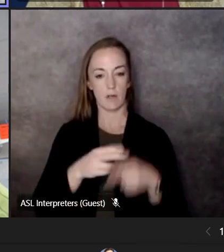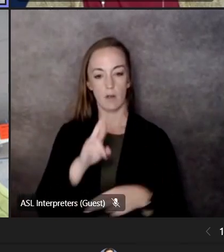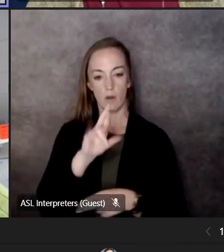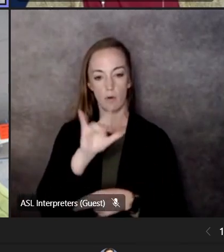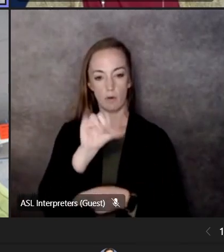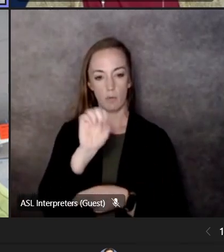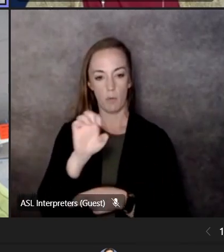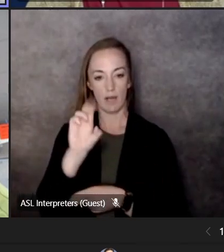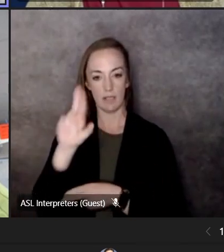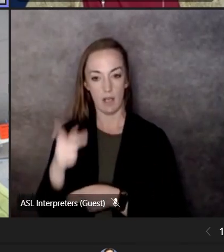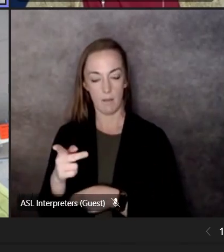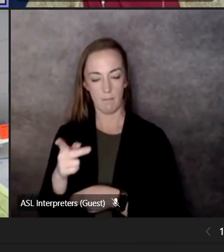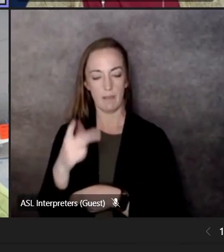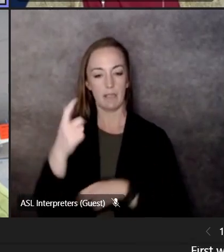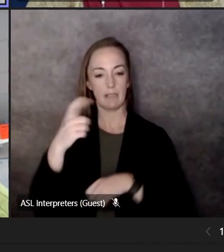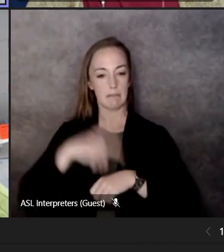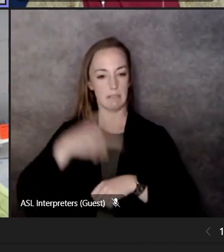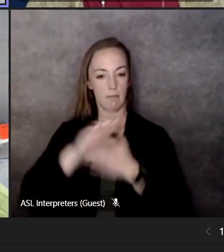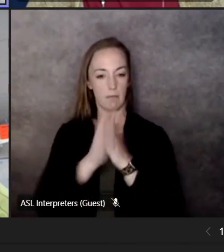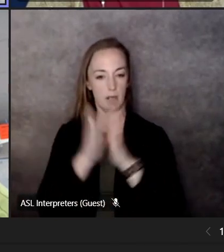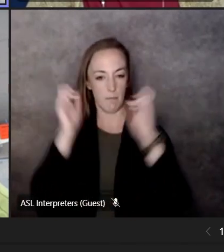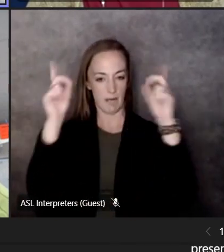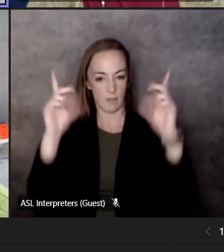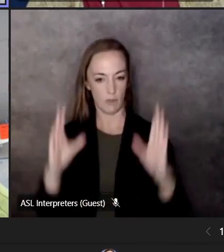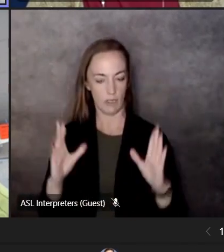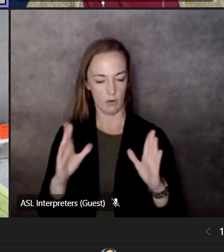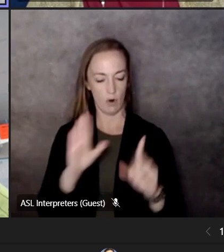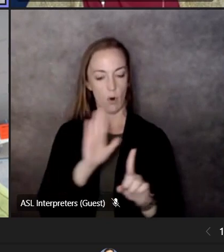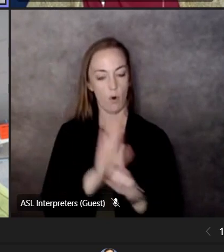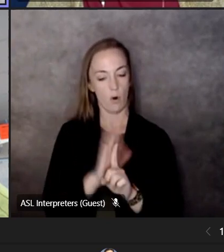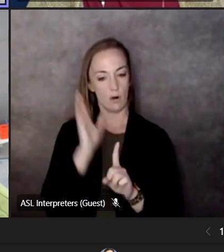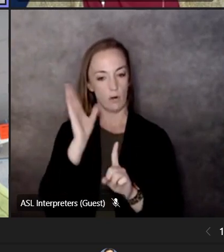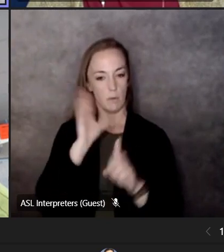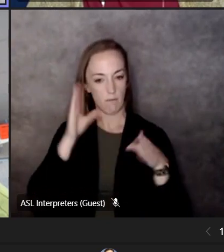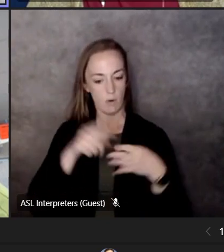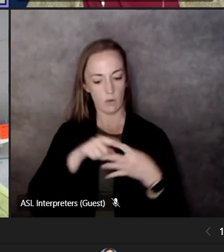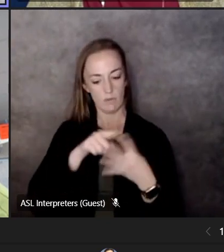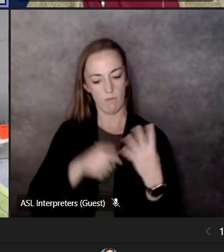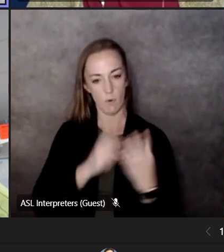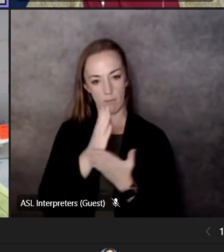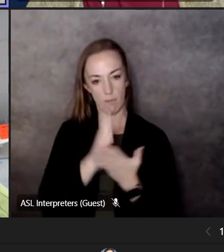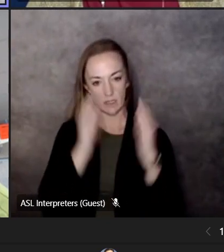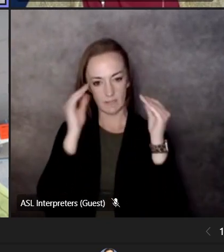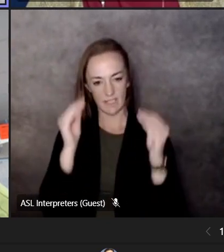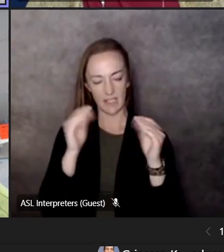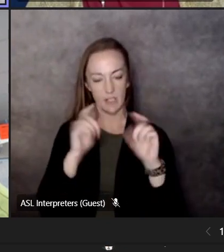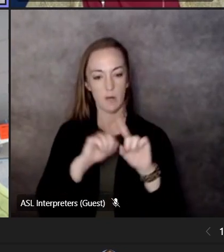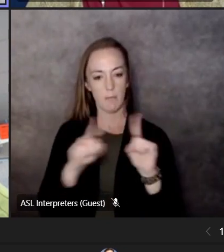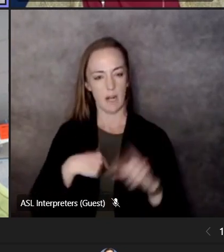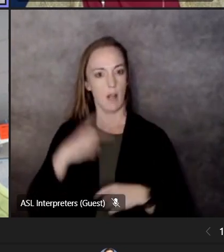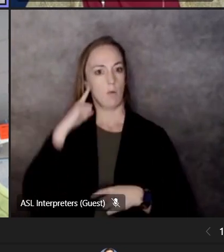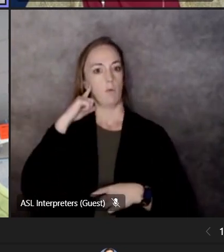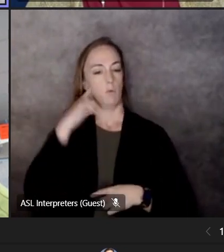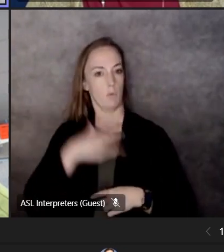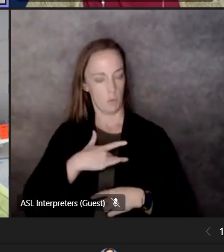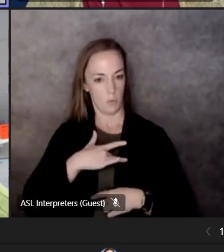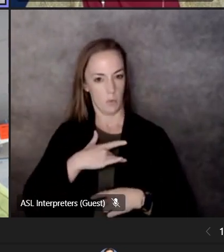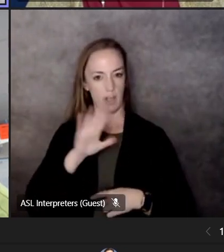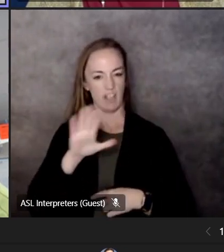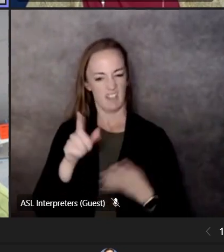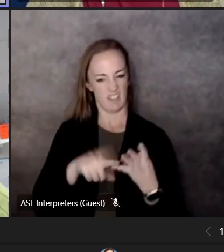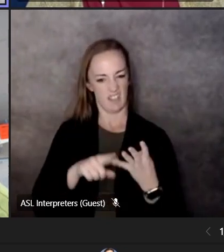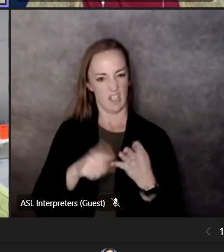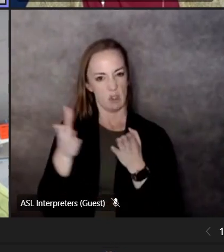Educator. She focused her talk on 4 aspects of teaching, but I was struck by her comments on the service aspects of teaching and